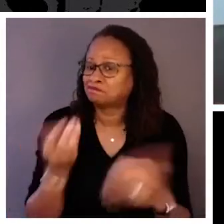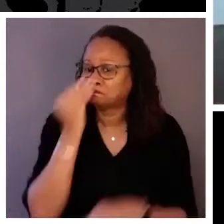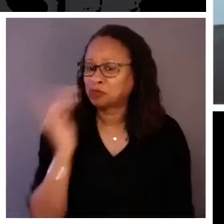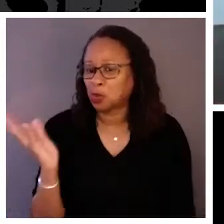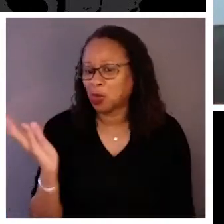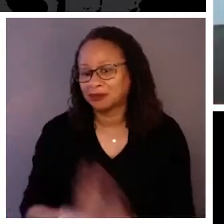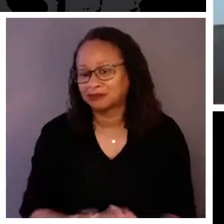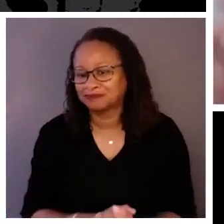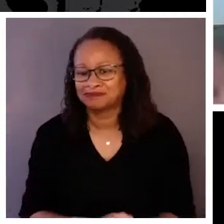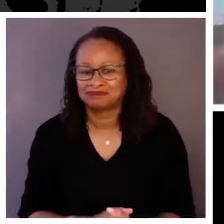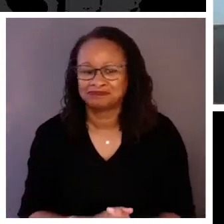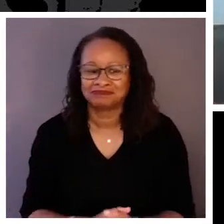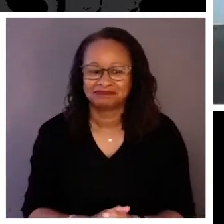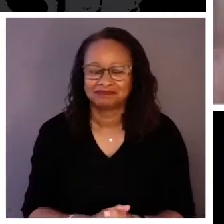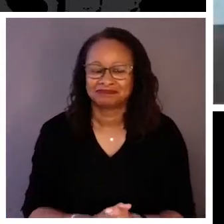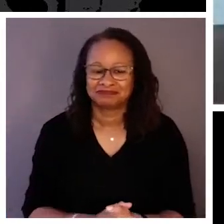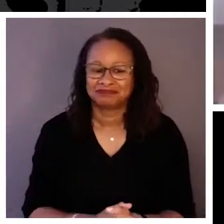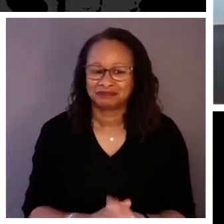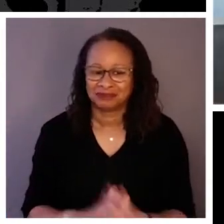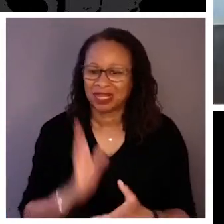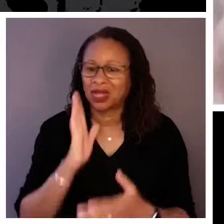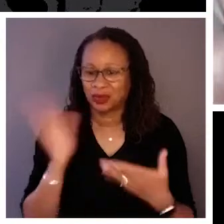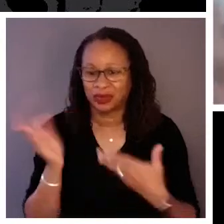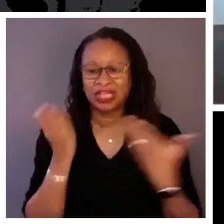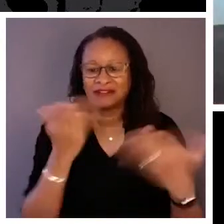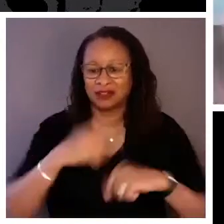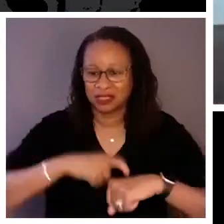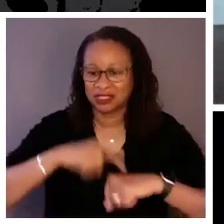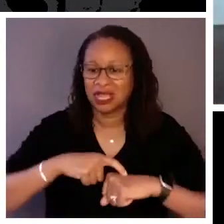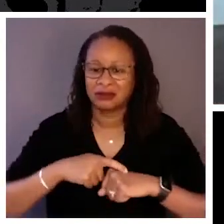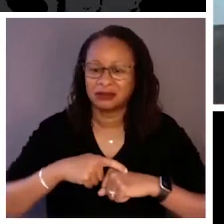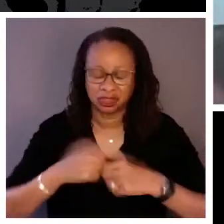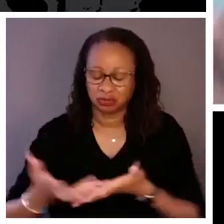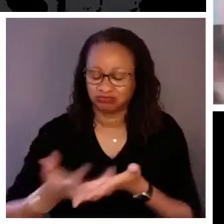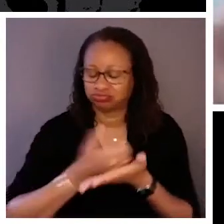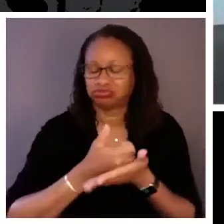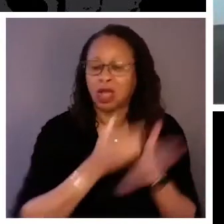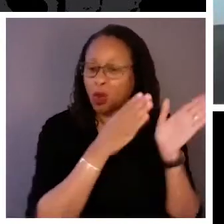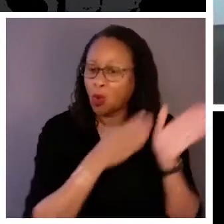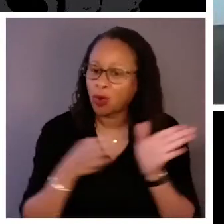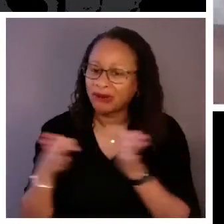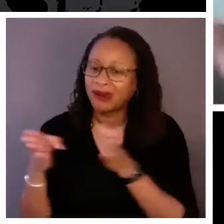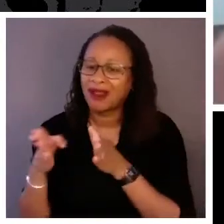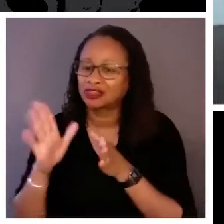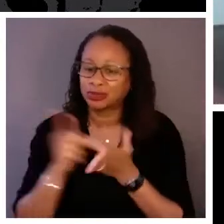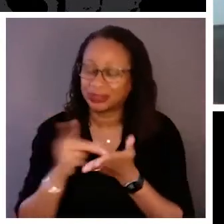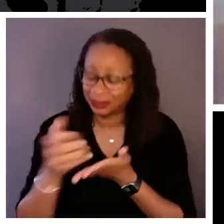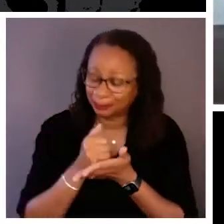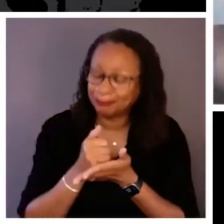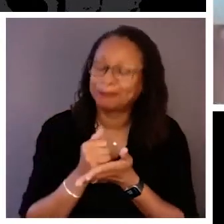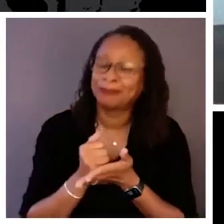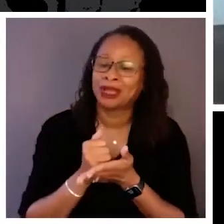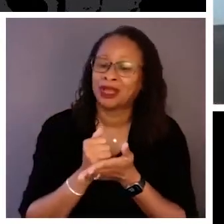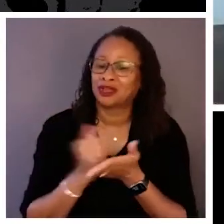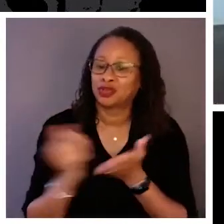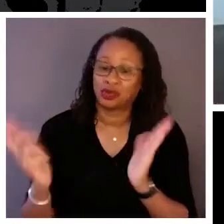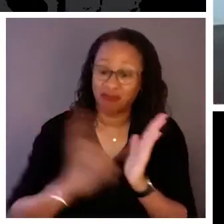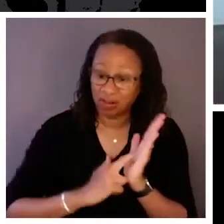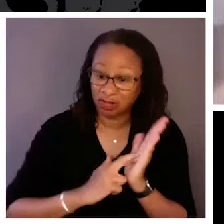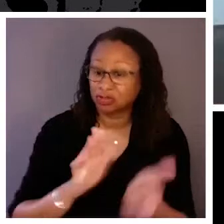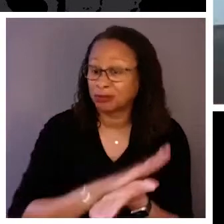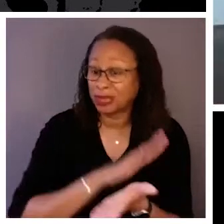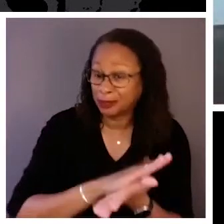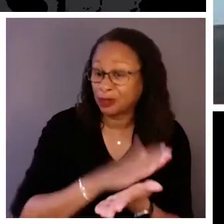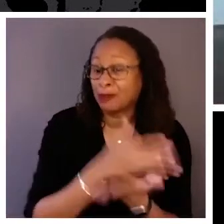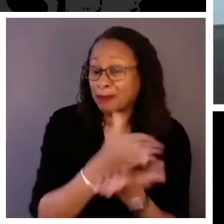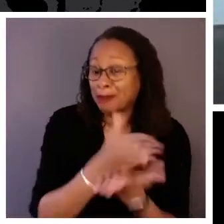it won't kill you. It's given you the time to be able to organize your income, your records, your budget,